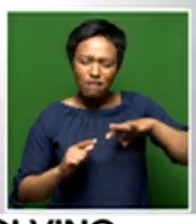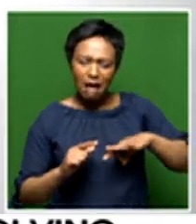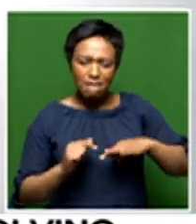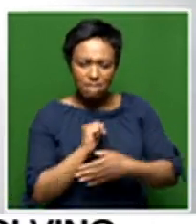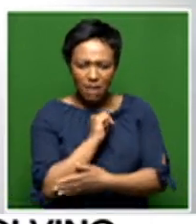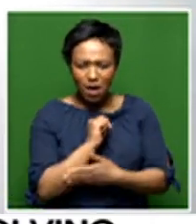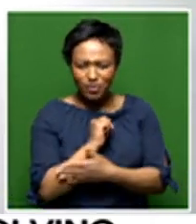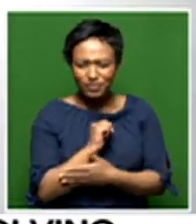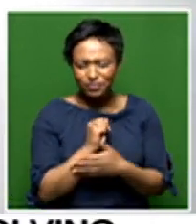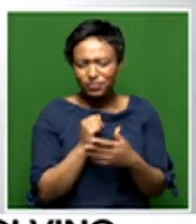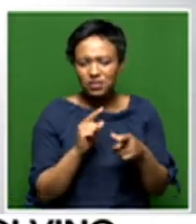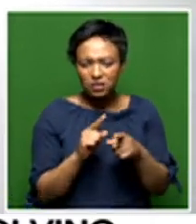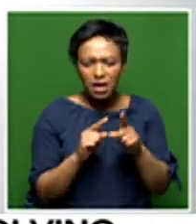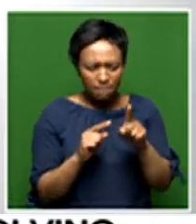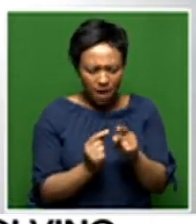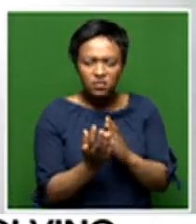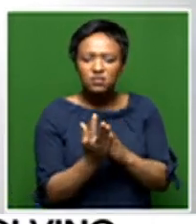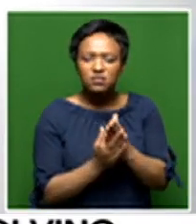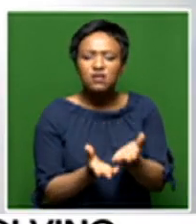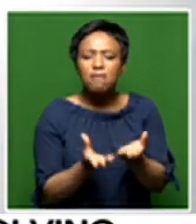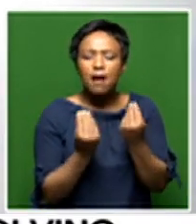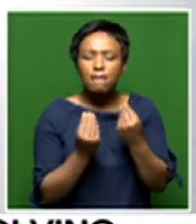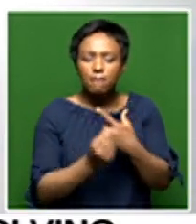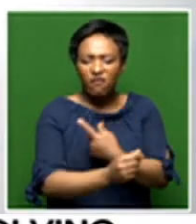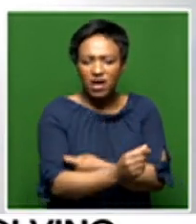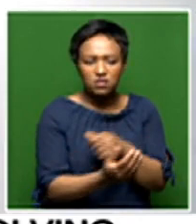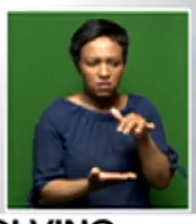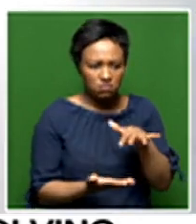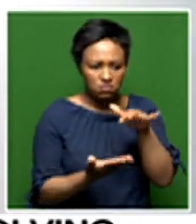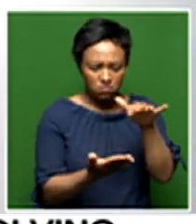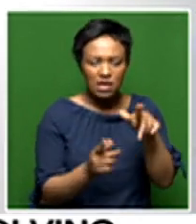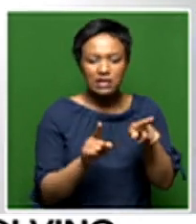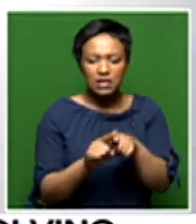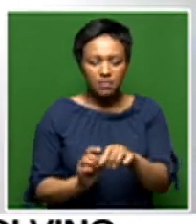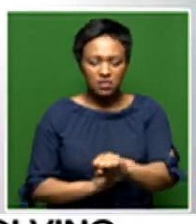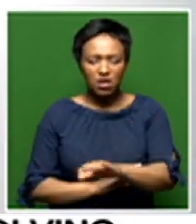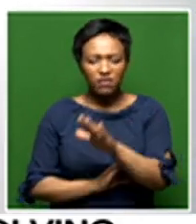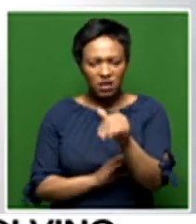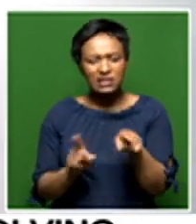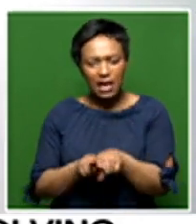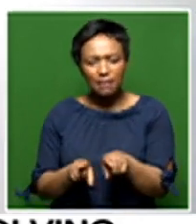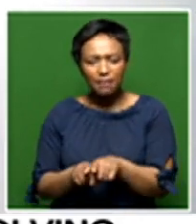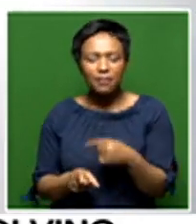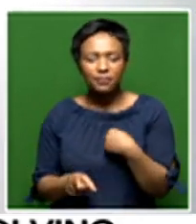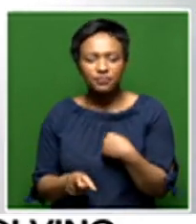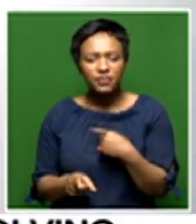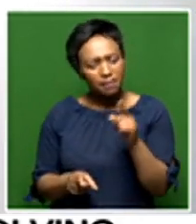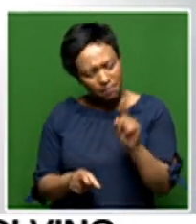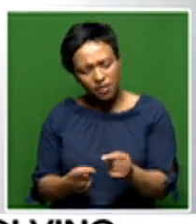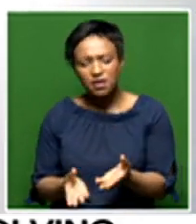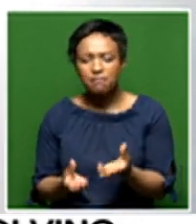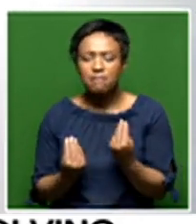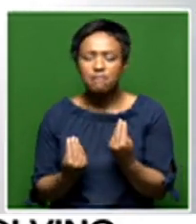countries do have access to the vaccine once it becomes available. And South Africa is no exception. It has